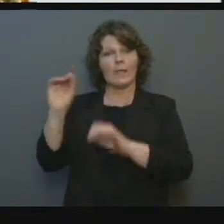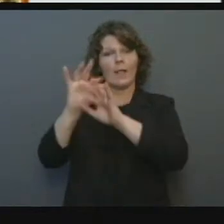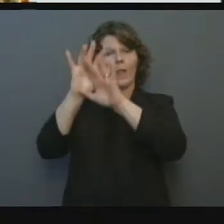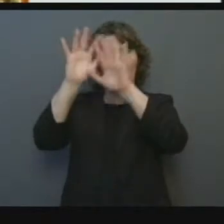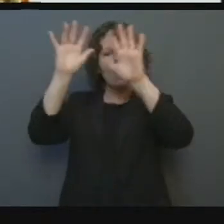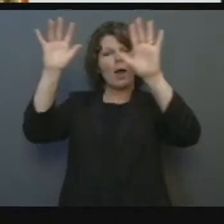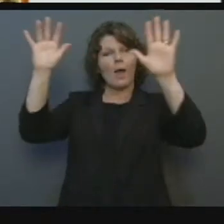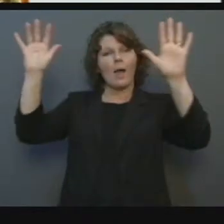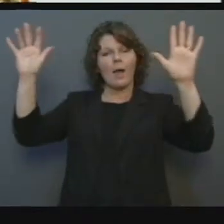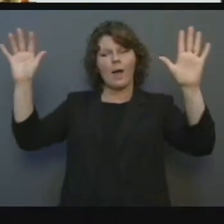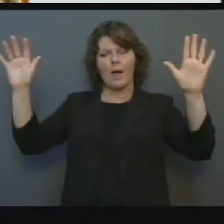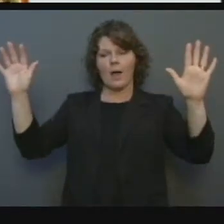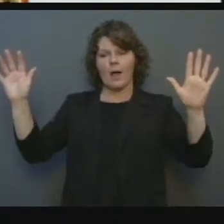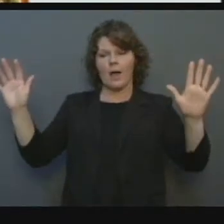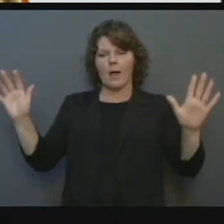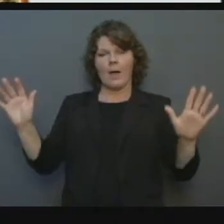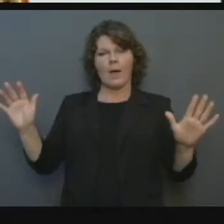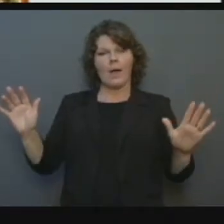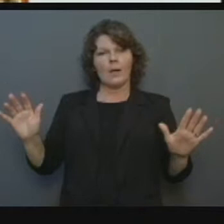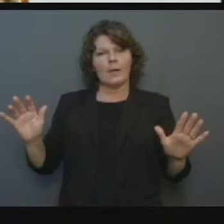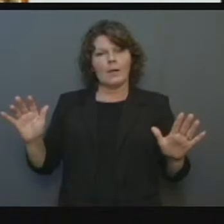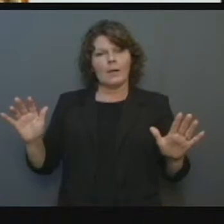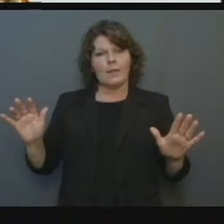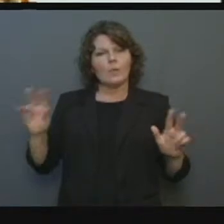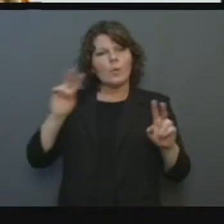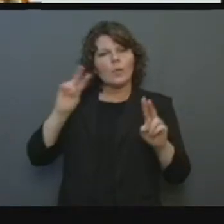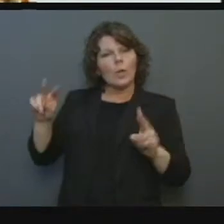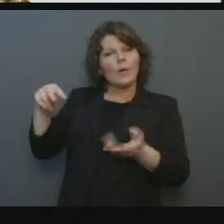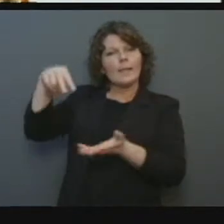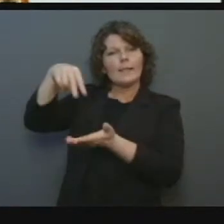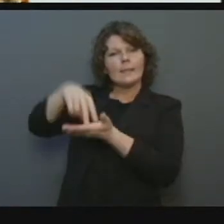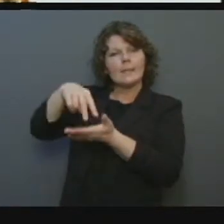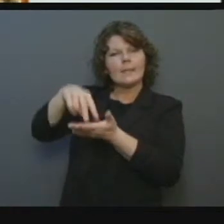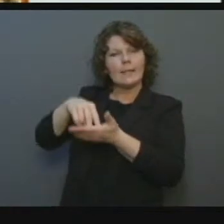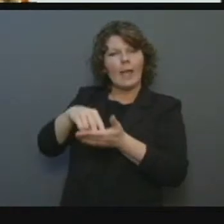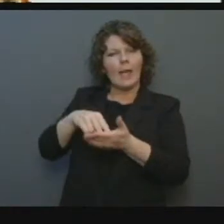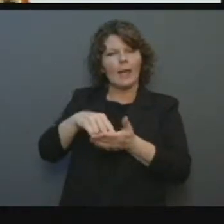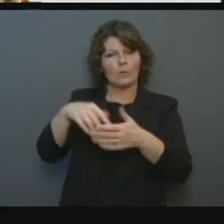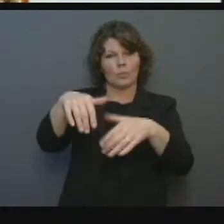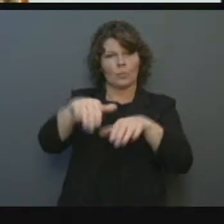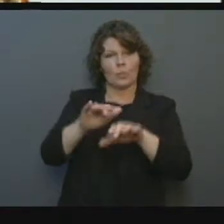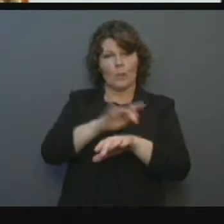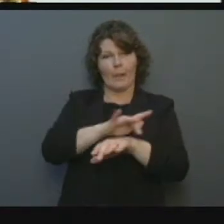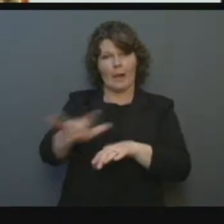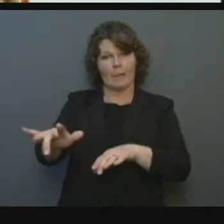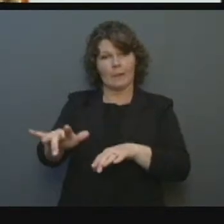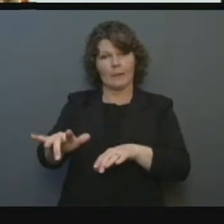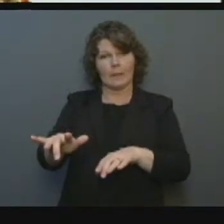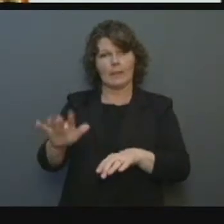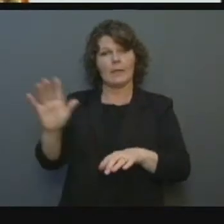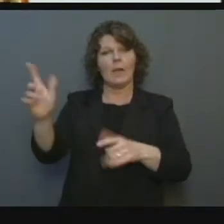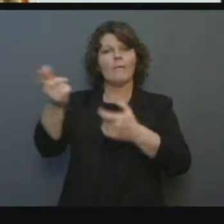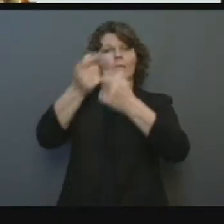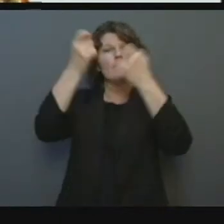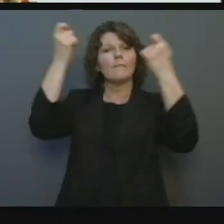that shines out from all around him. Look how he stands over the empty tomb. Look at his